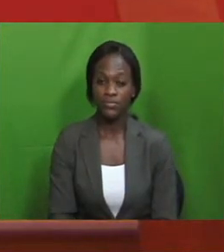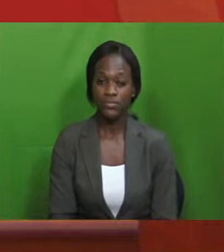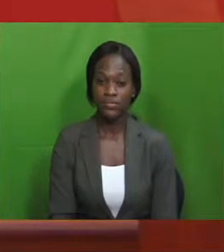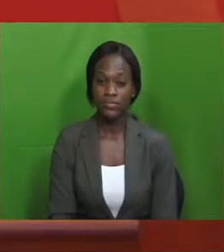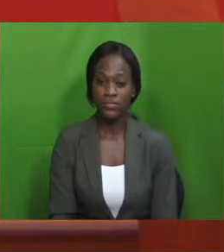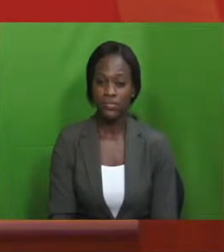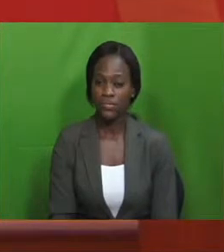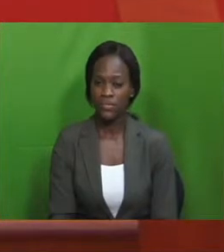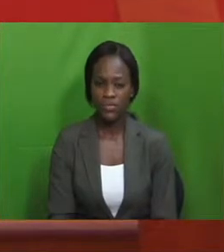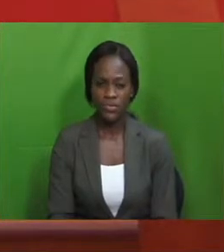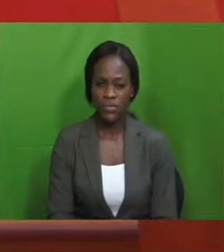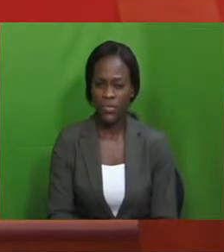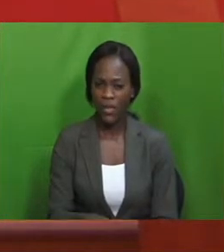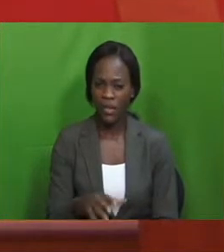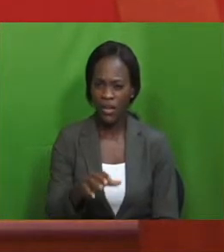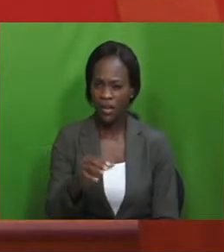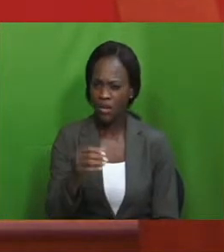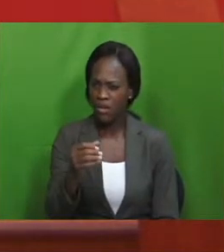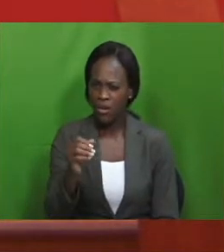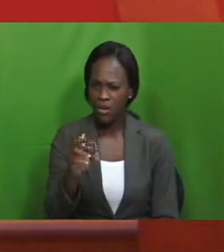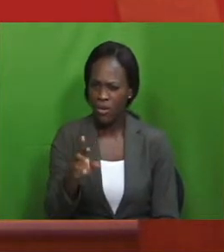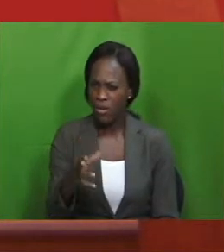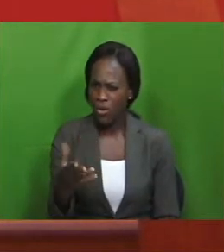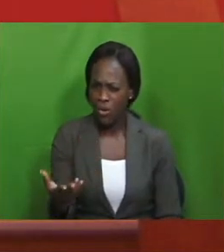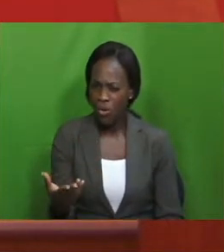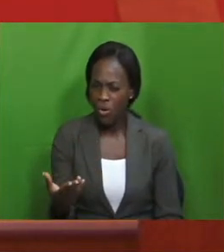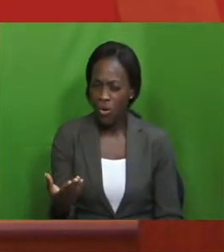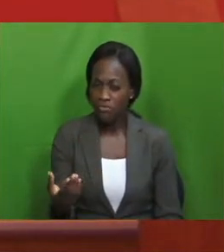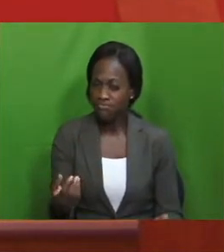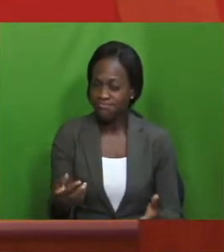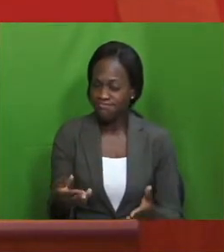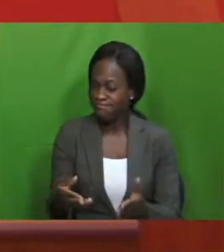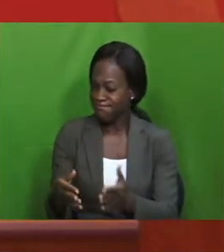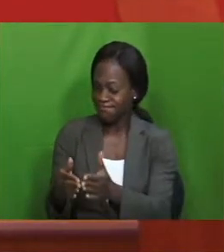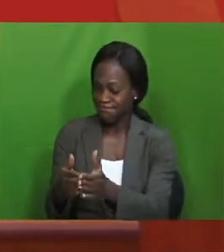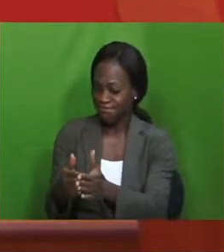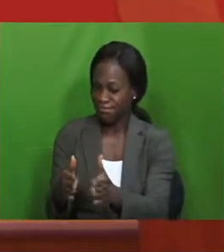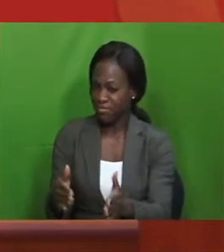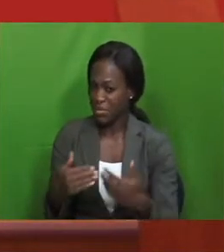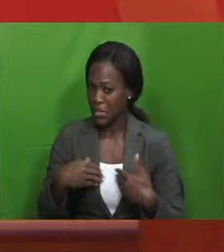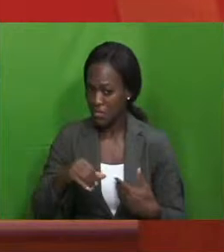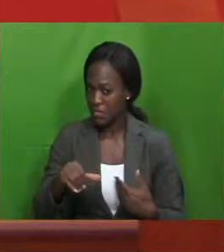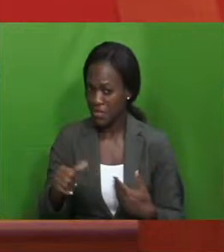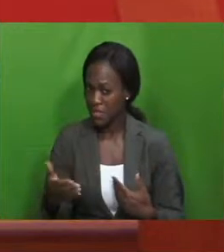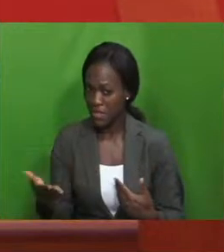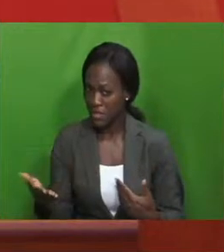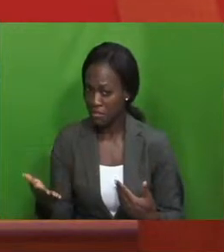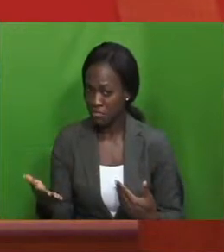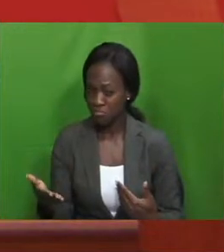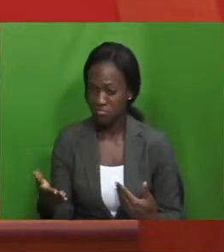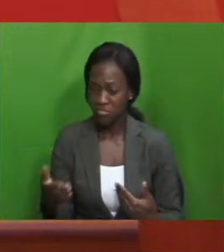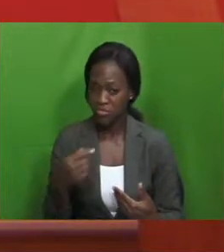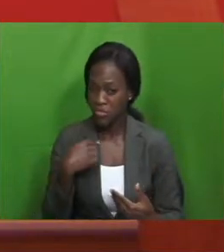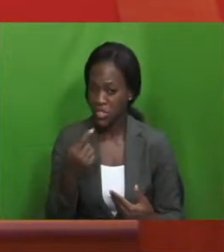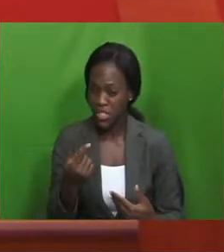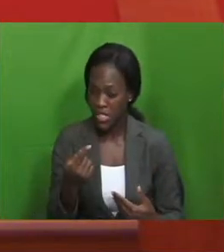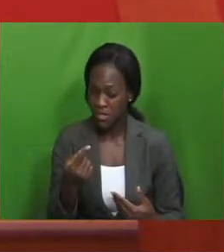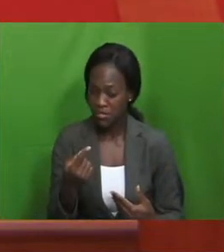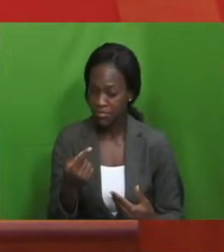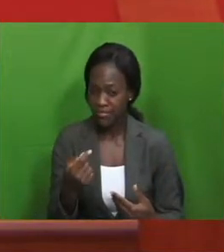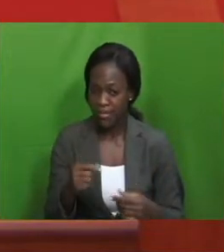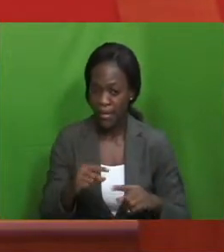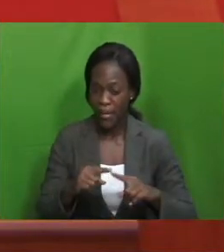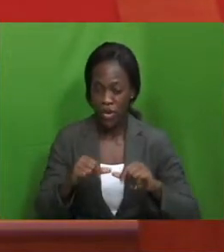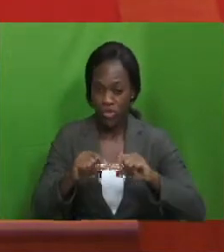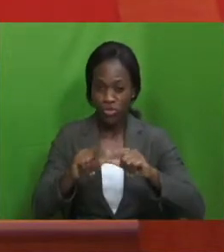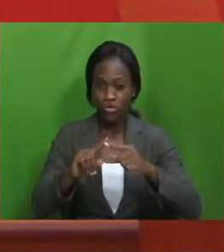unless otherwise requested by leadership, we'll move on to item